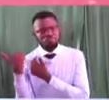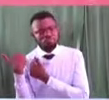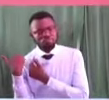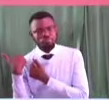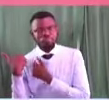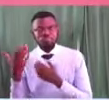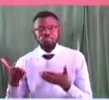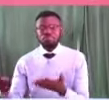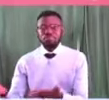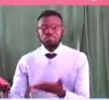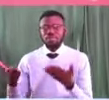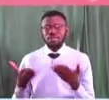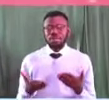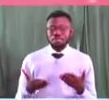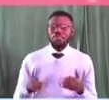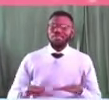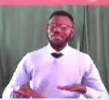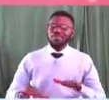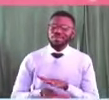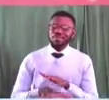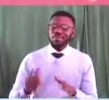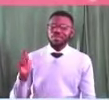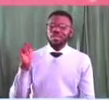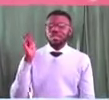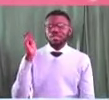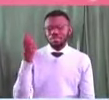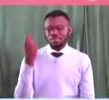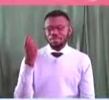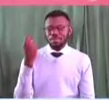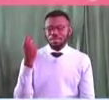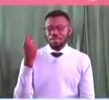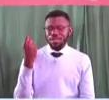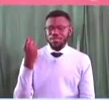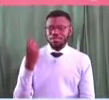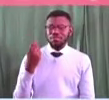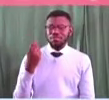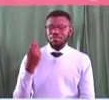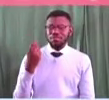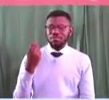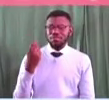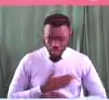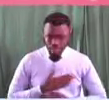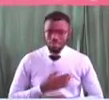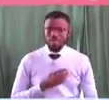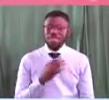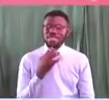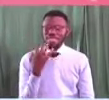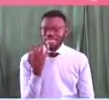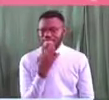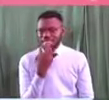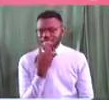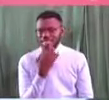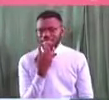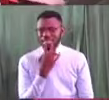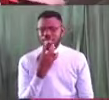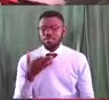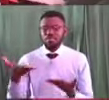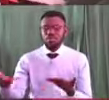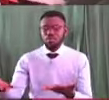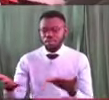His Excellency, the Deputy President of the Republic of Kenya, Honorable Rigathi Gachagua. Karibu.